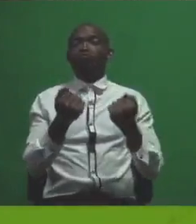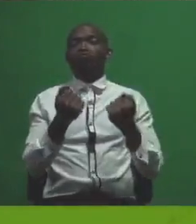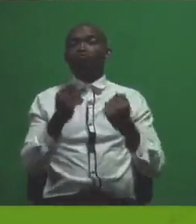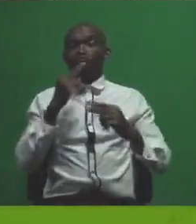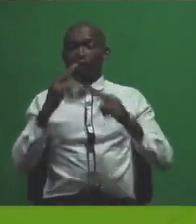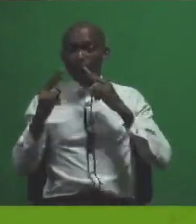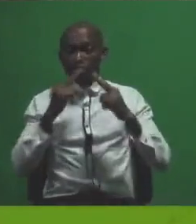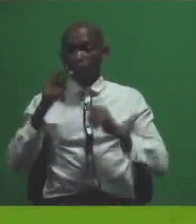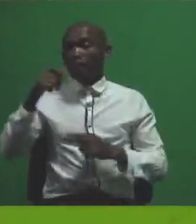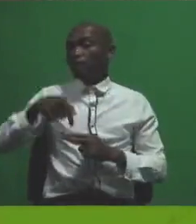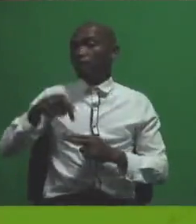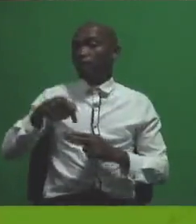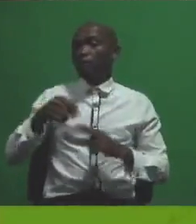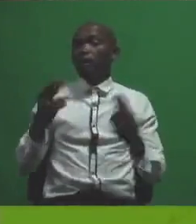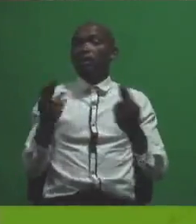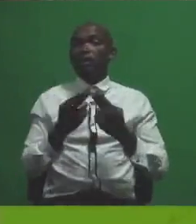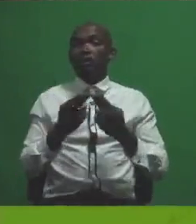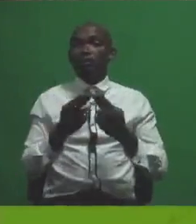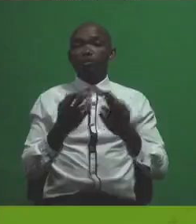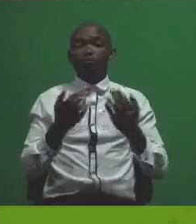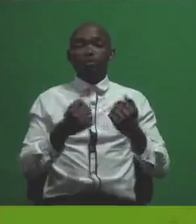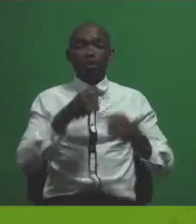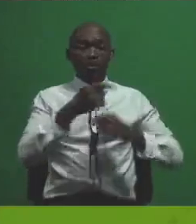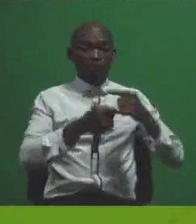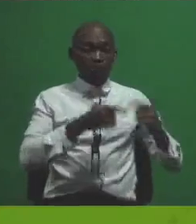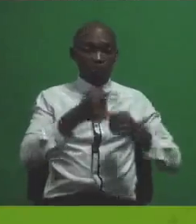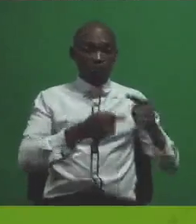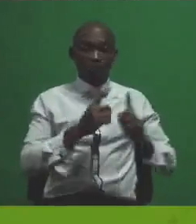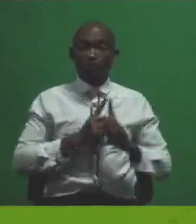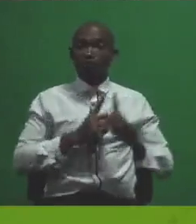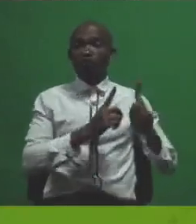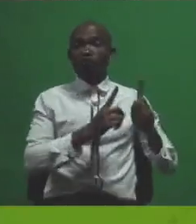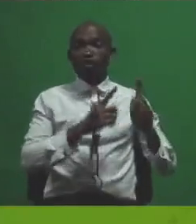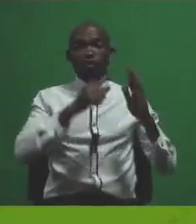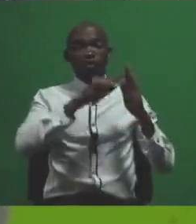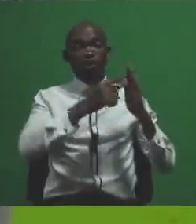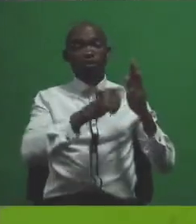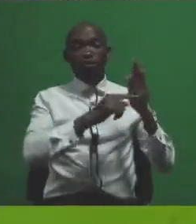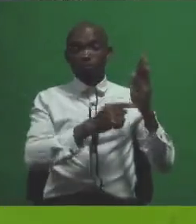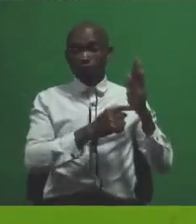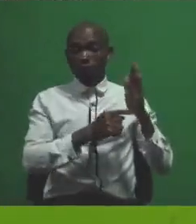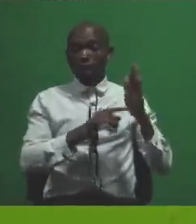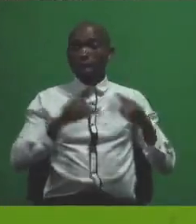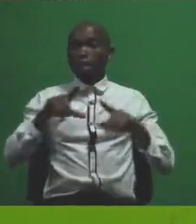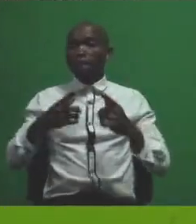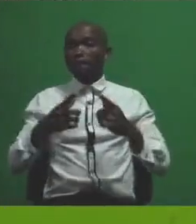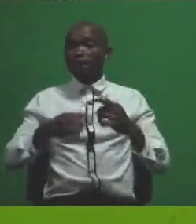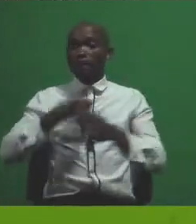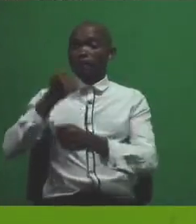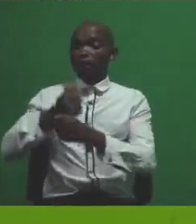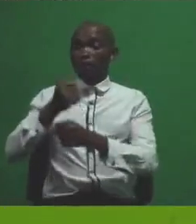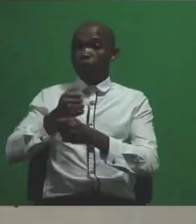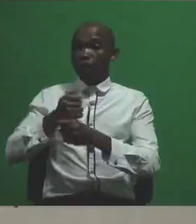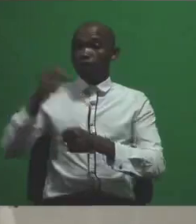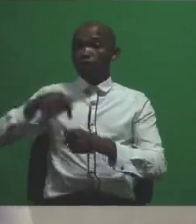discussed, and then we have to state laboratory rules. Your homework today, try